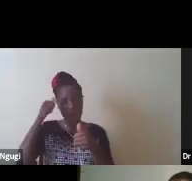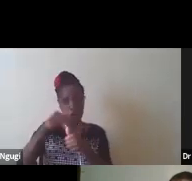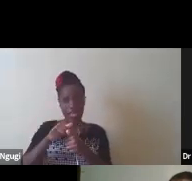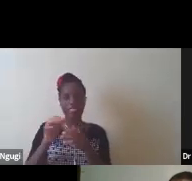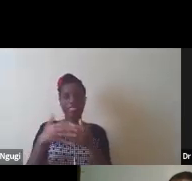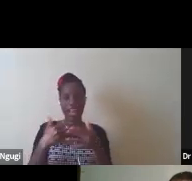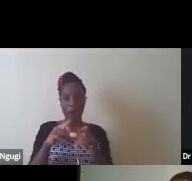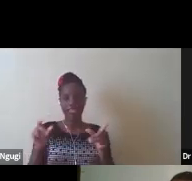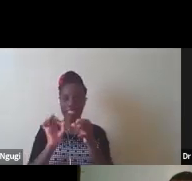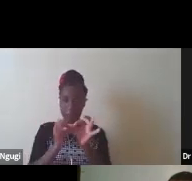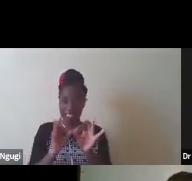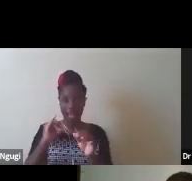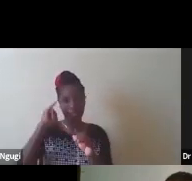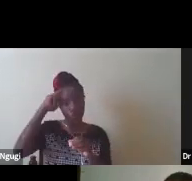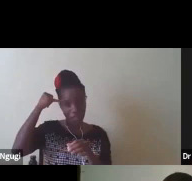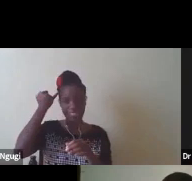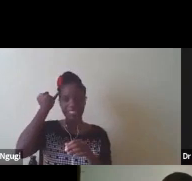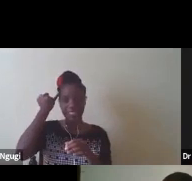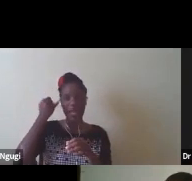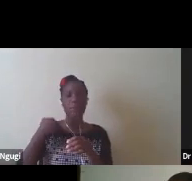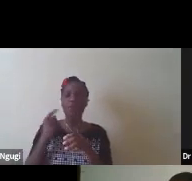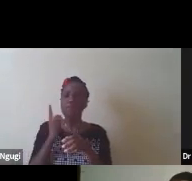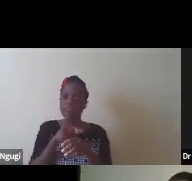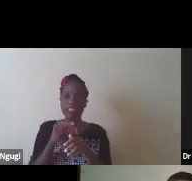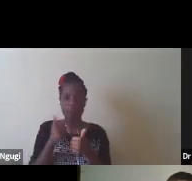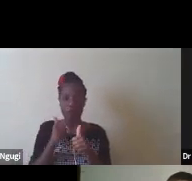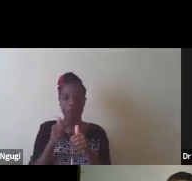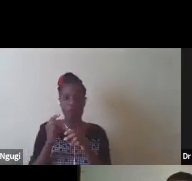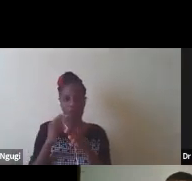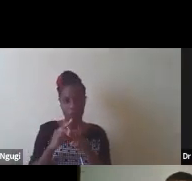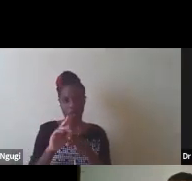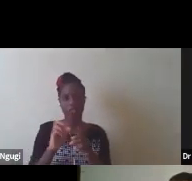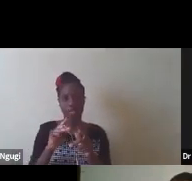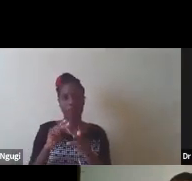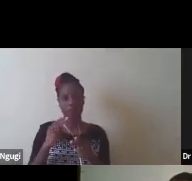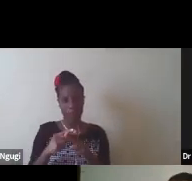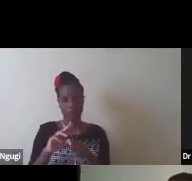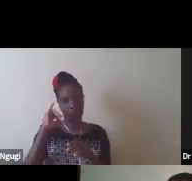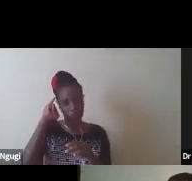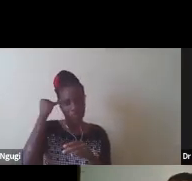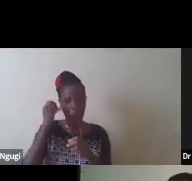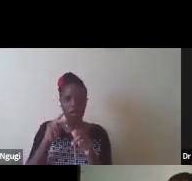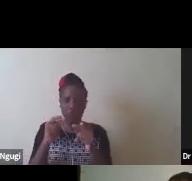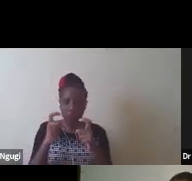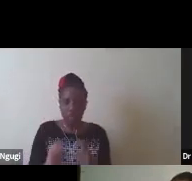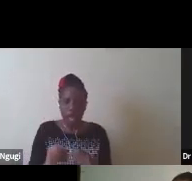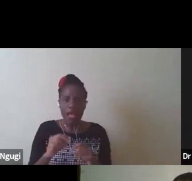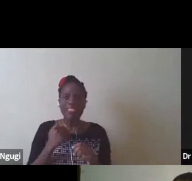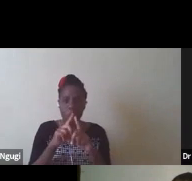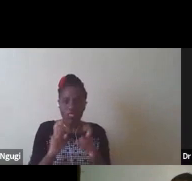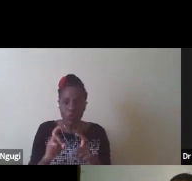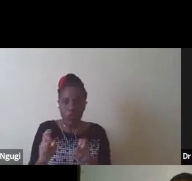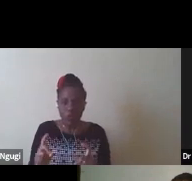Ngugi. I'd not mentioned you in the intro, but I can see some questions already coming through here before we go to the next question for